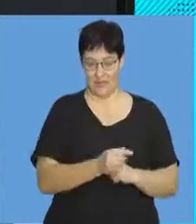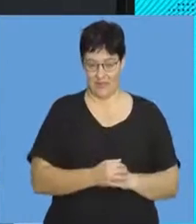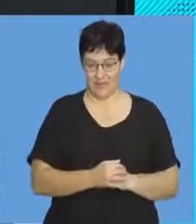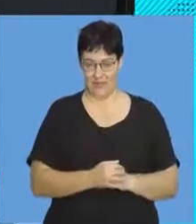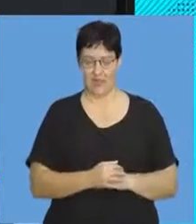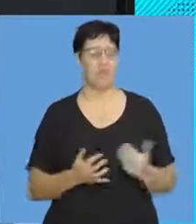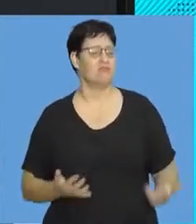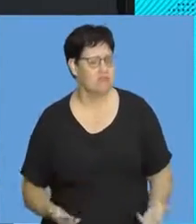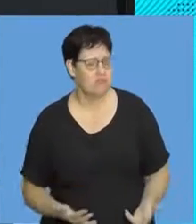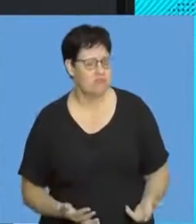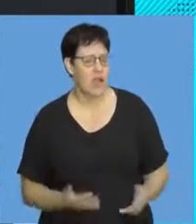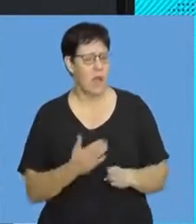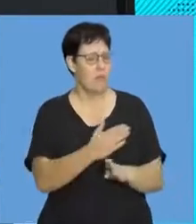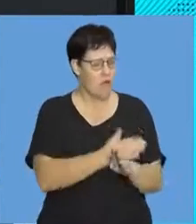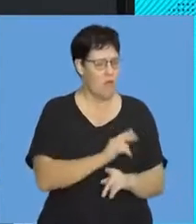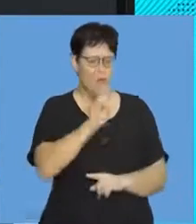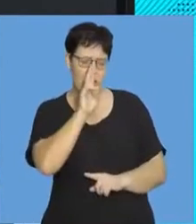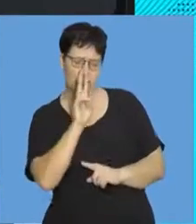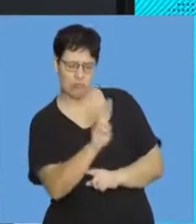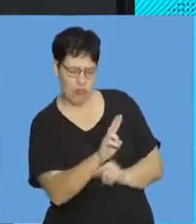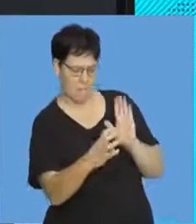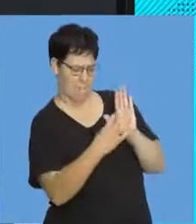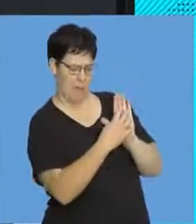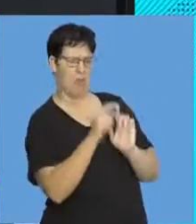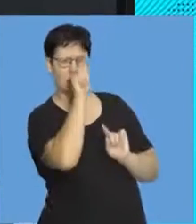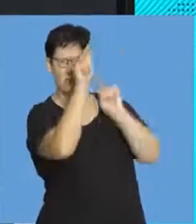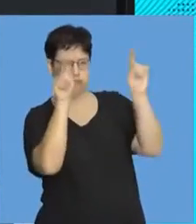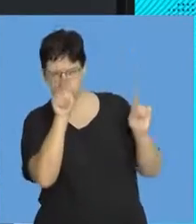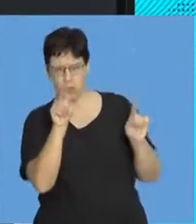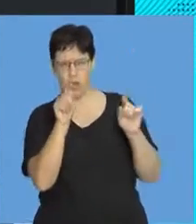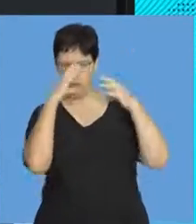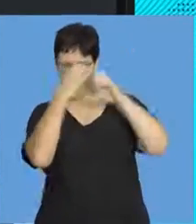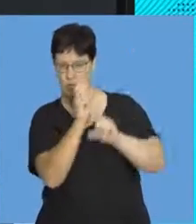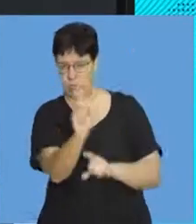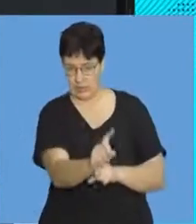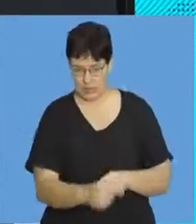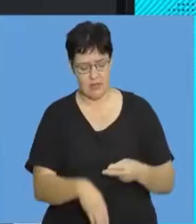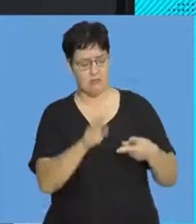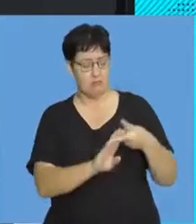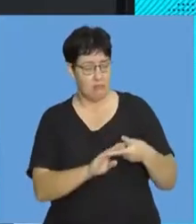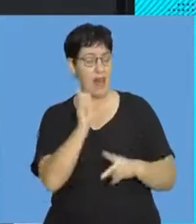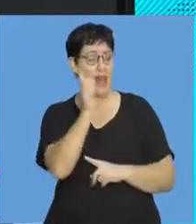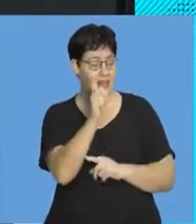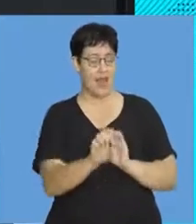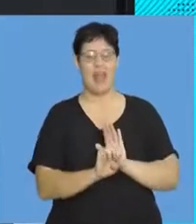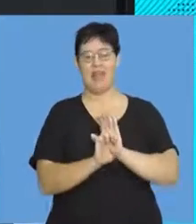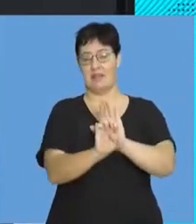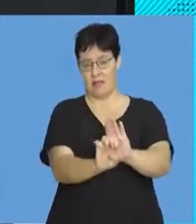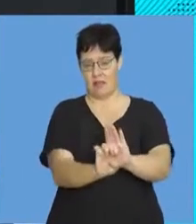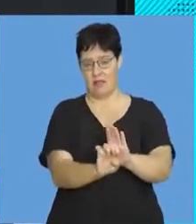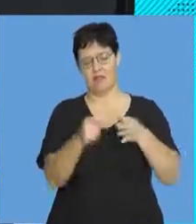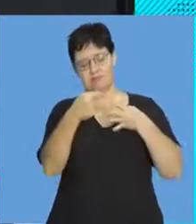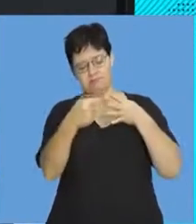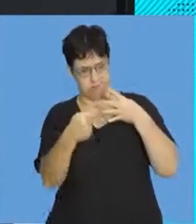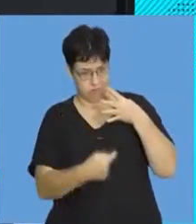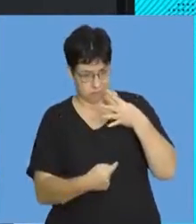that, remember we're going to map out what we're going to look at, and then at a later stage we'll then look at some examples that have to do with everything